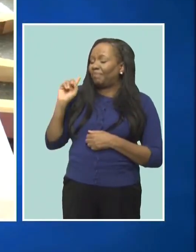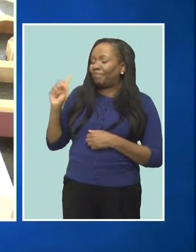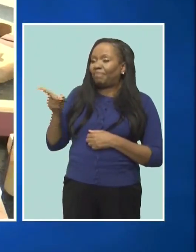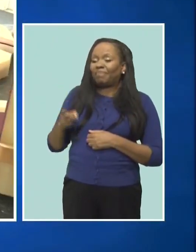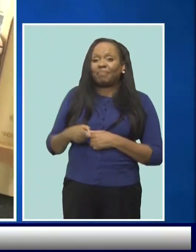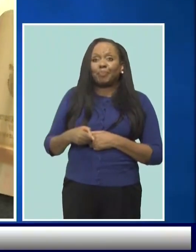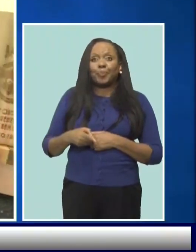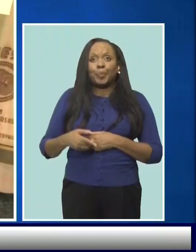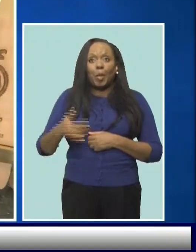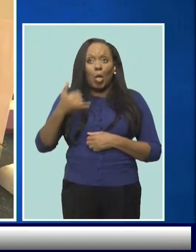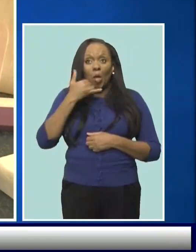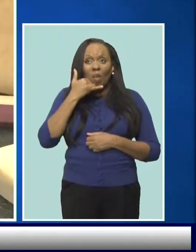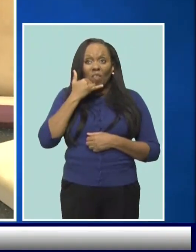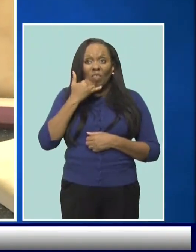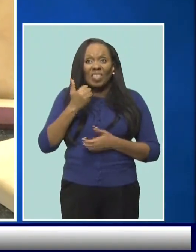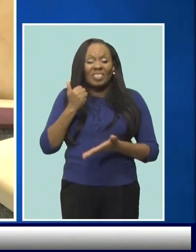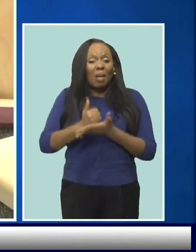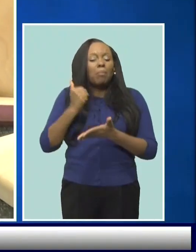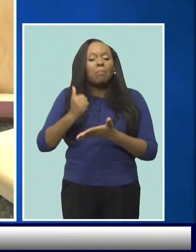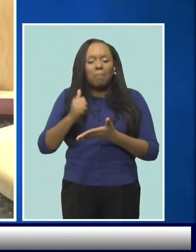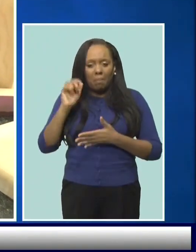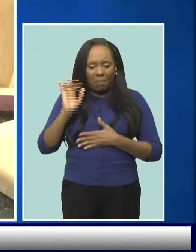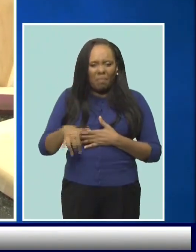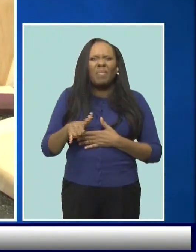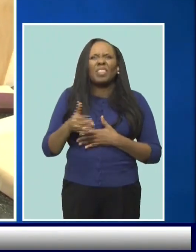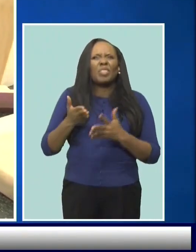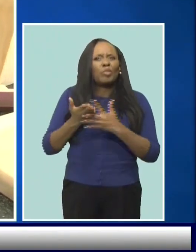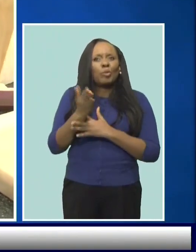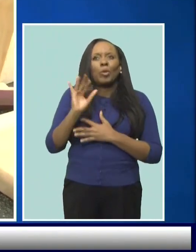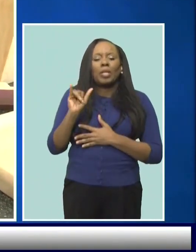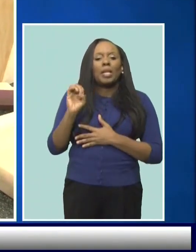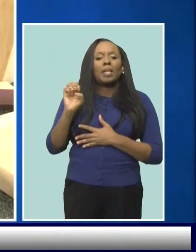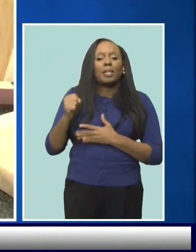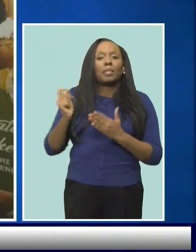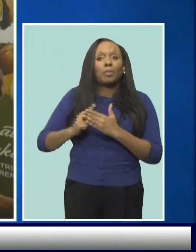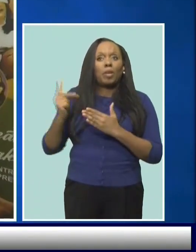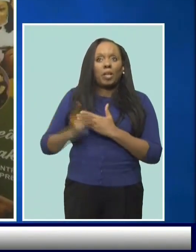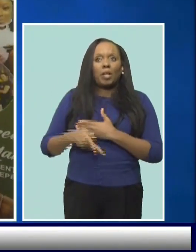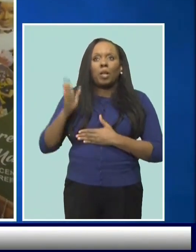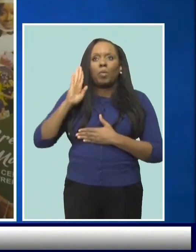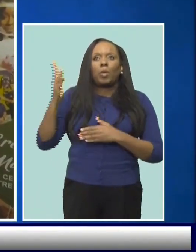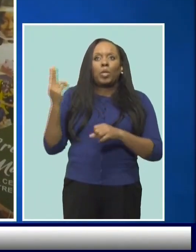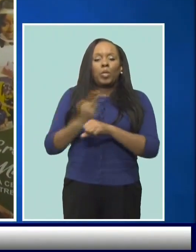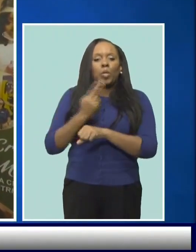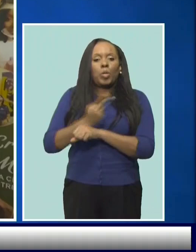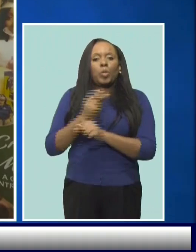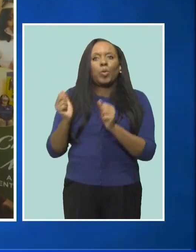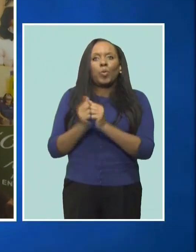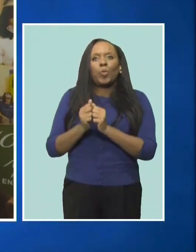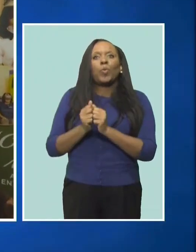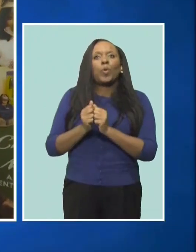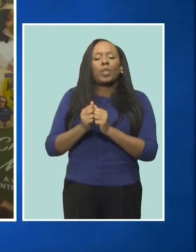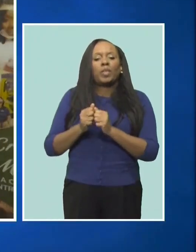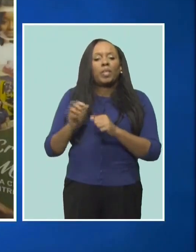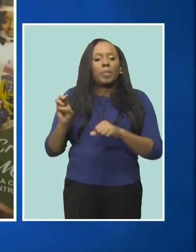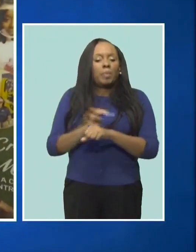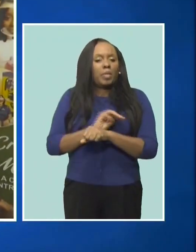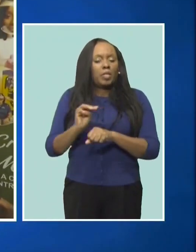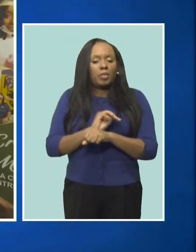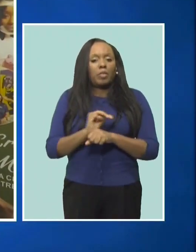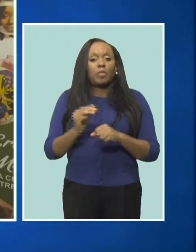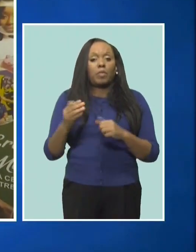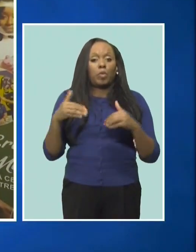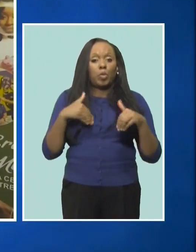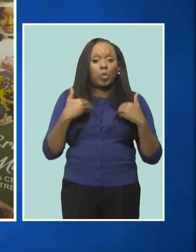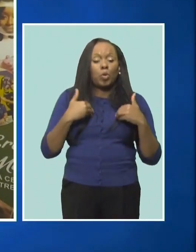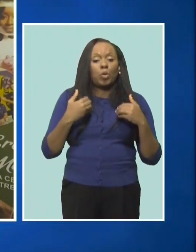is a signature product of the Youth Entrepreneurship Scheme and will be first used with the Ministry of Youth, Sports and Community Empowerment